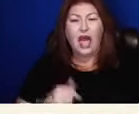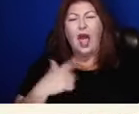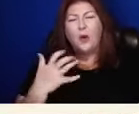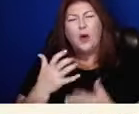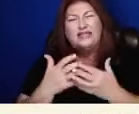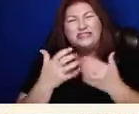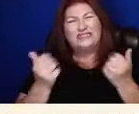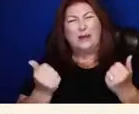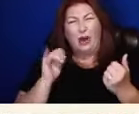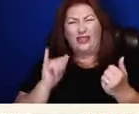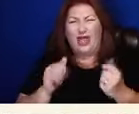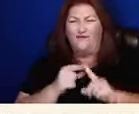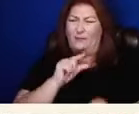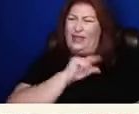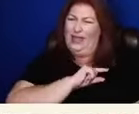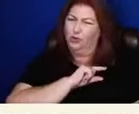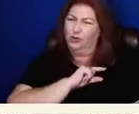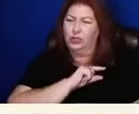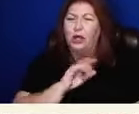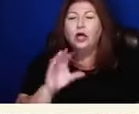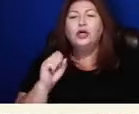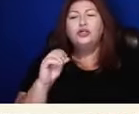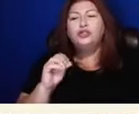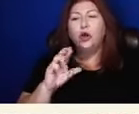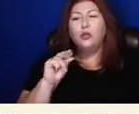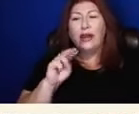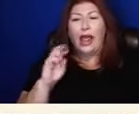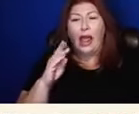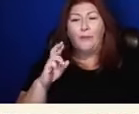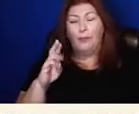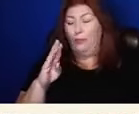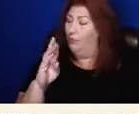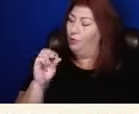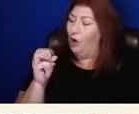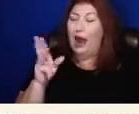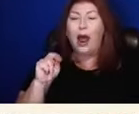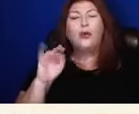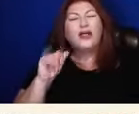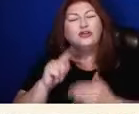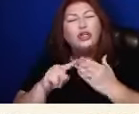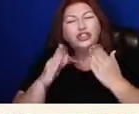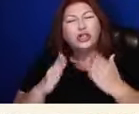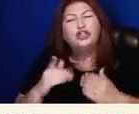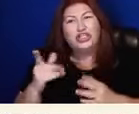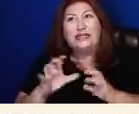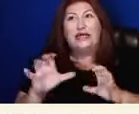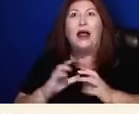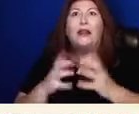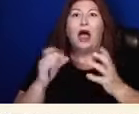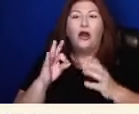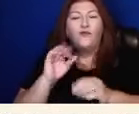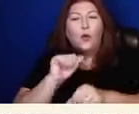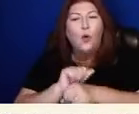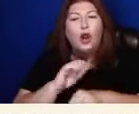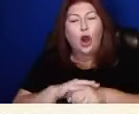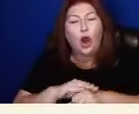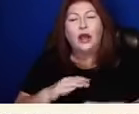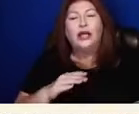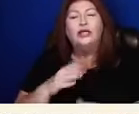bit from guilt, right? So Brené Brown is a researcher. She's done a ton of work on shame and guilt and other